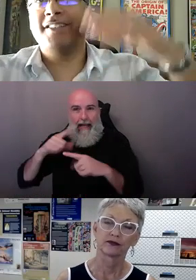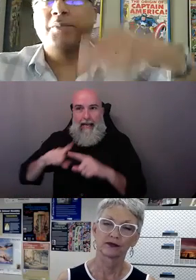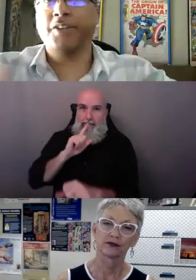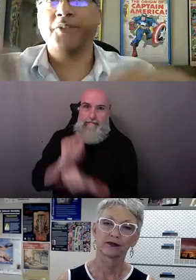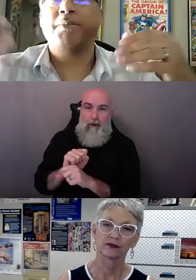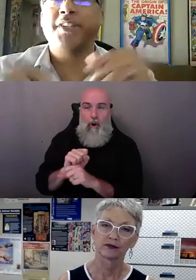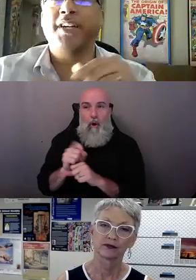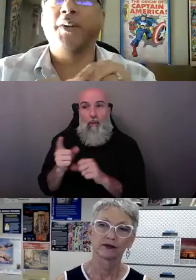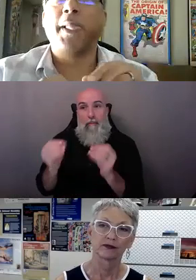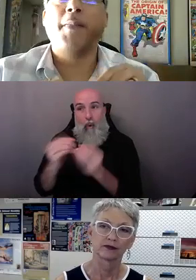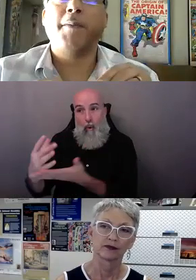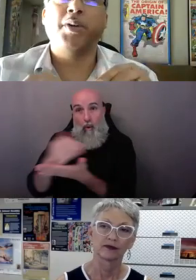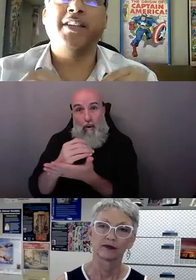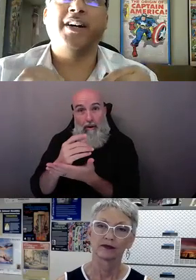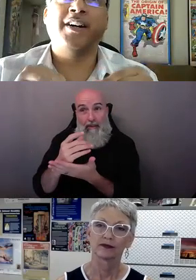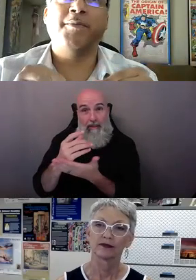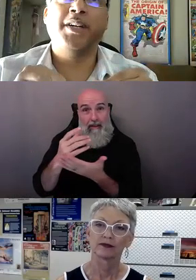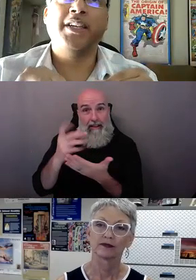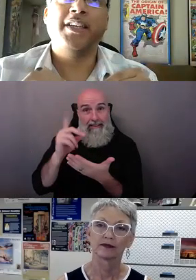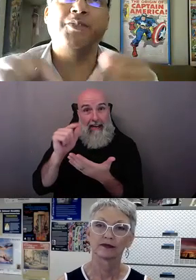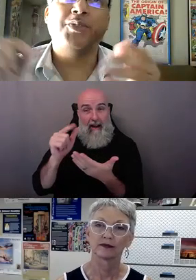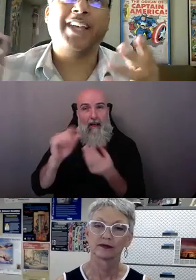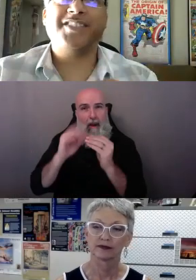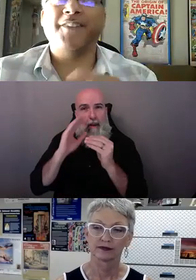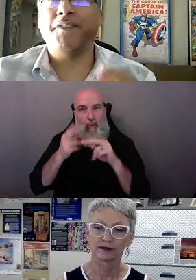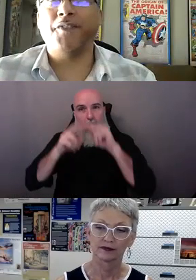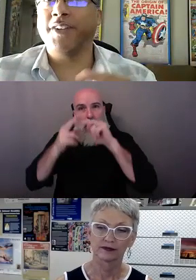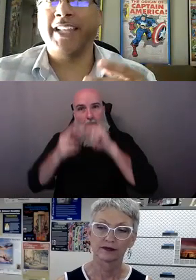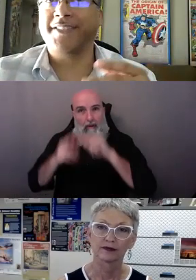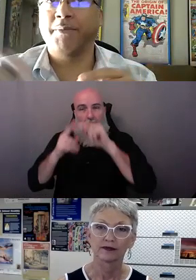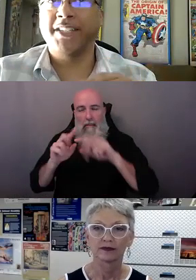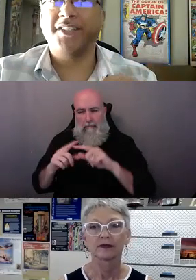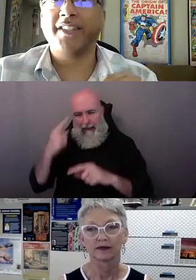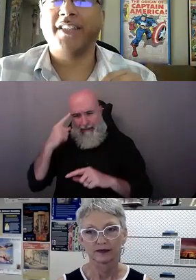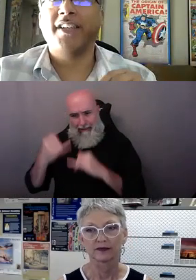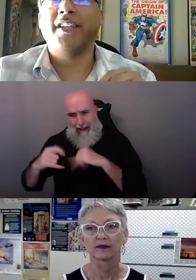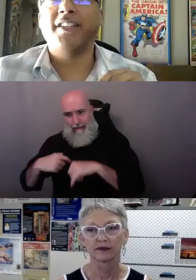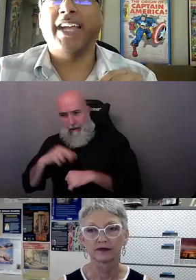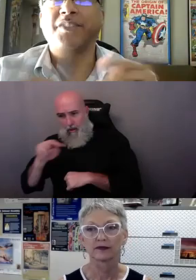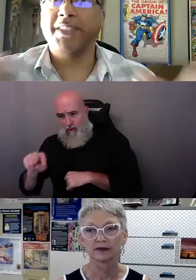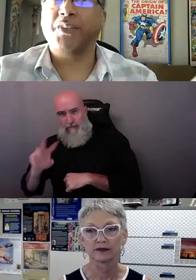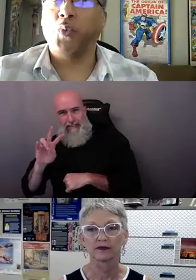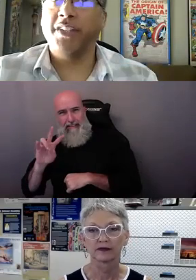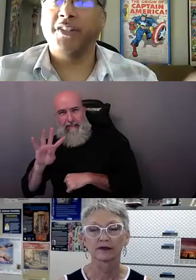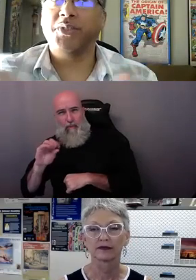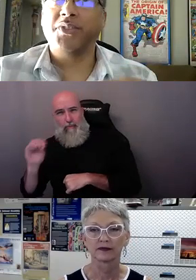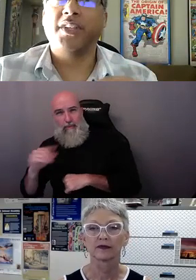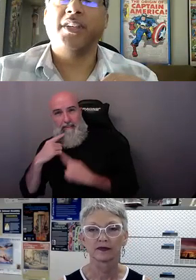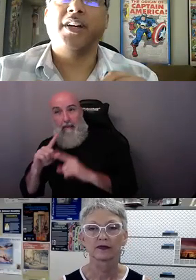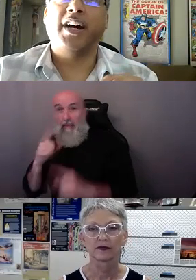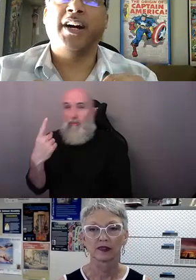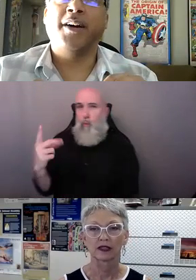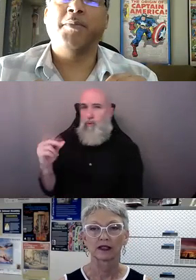get, the number goes up or down. But it was like 74 the last time I checked. That's 1